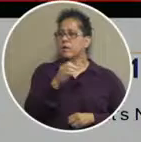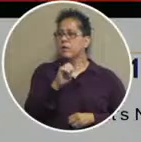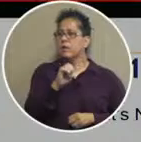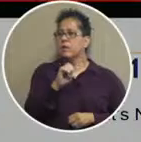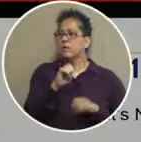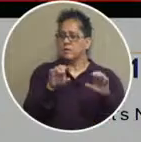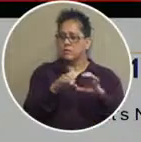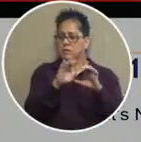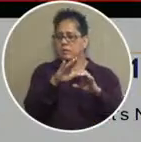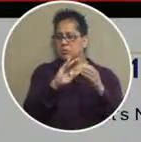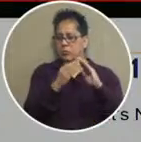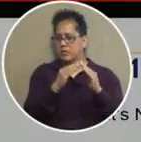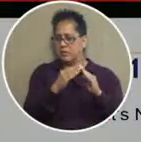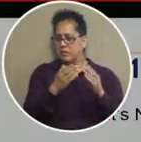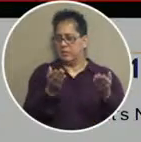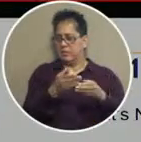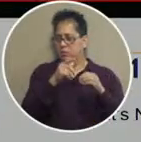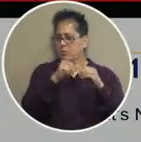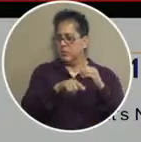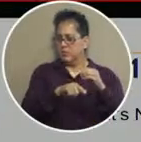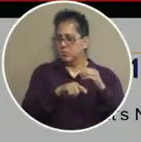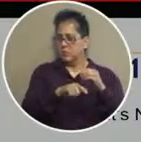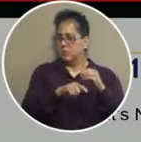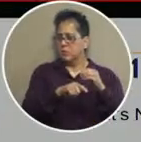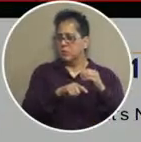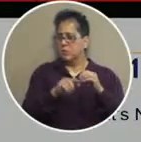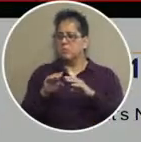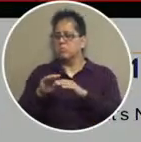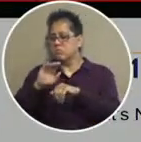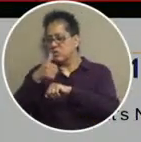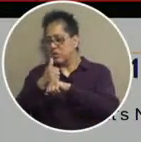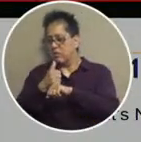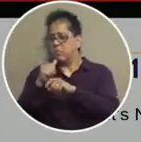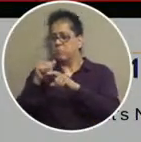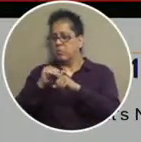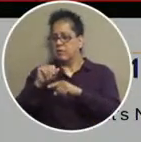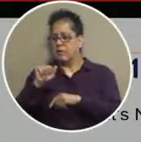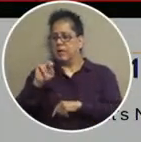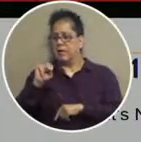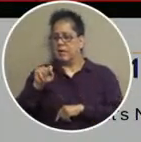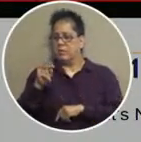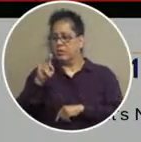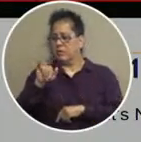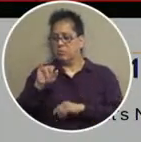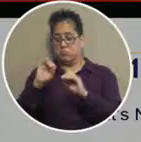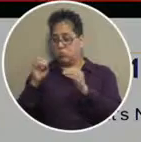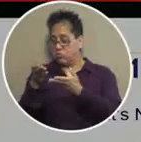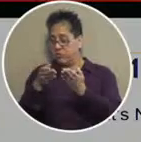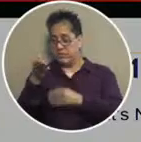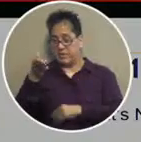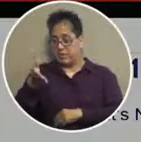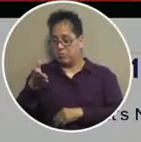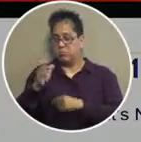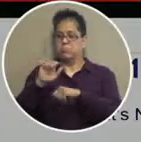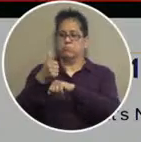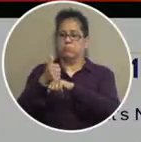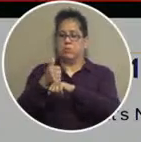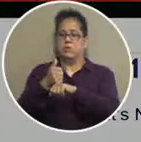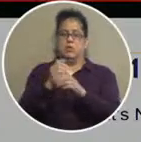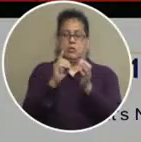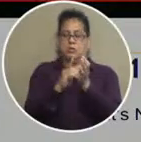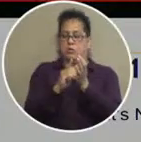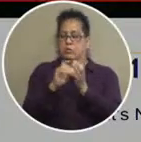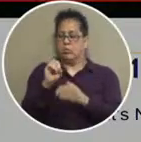he did his residency here in El Paso, opened up his practice in Anthony because they had no services in the area. So Dr.